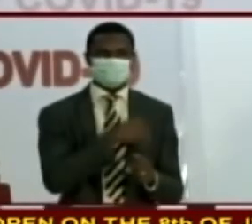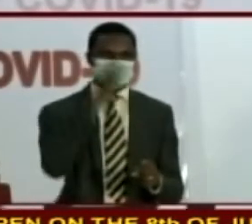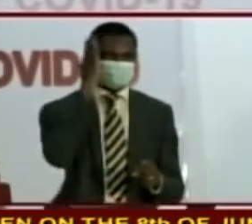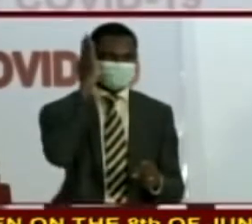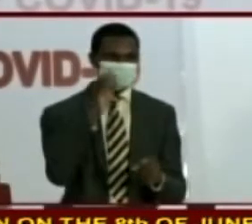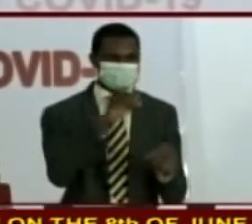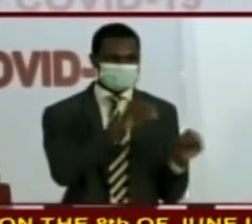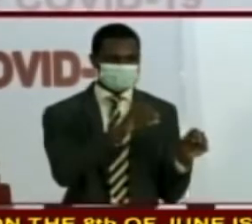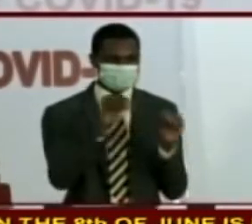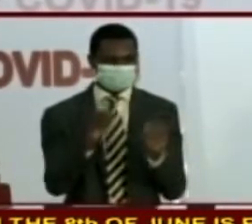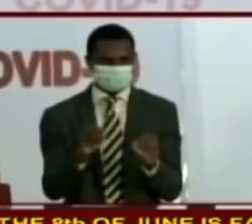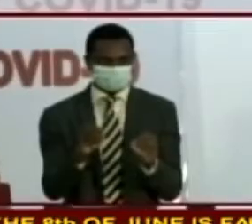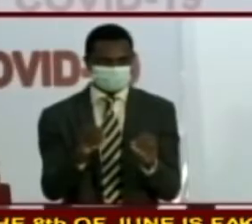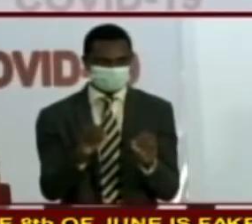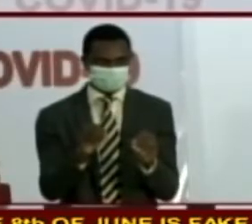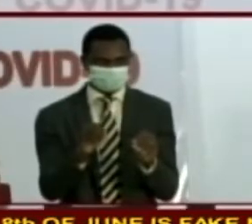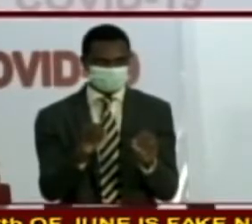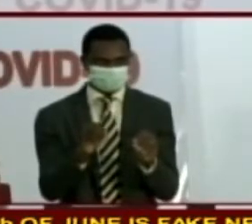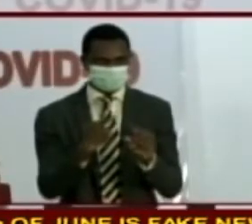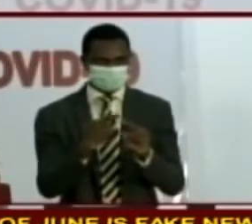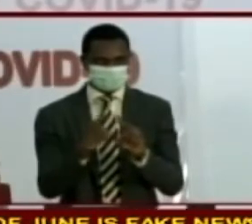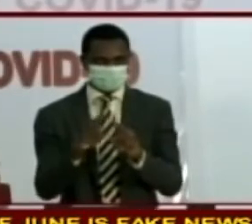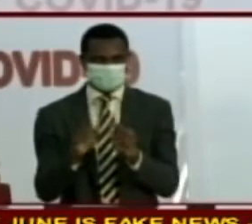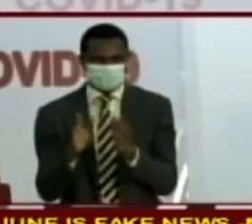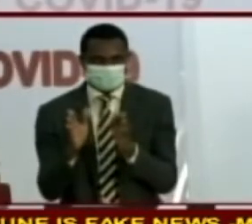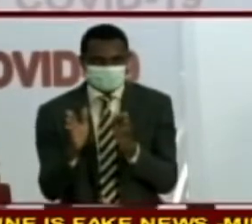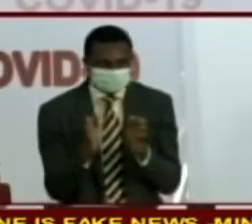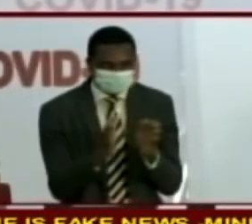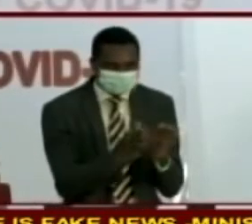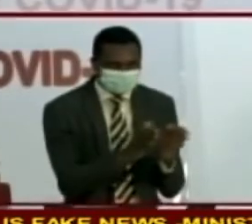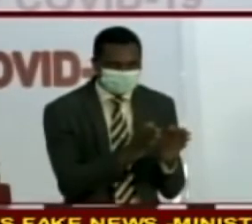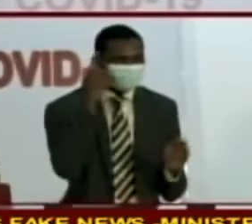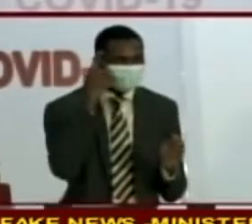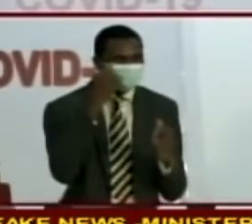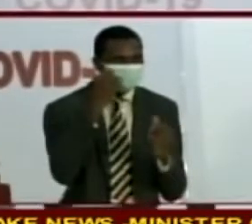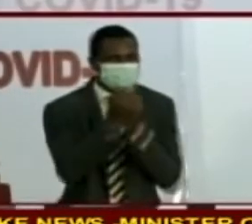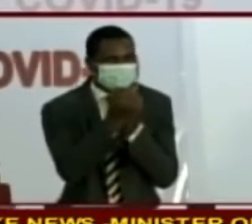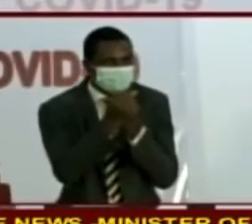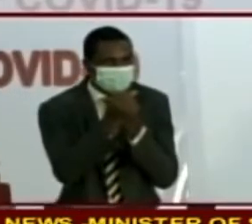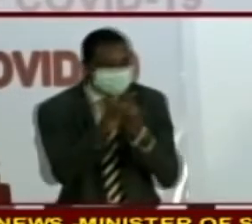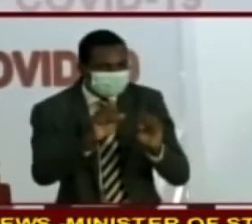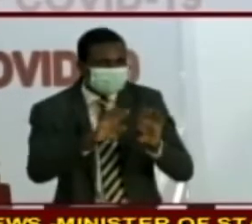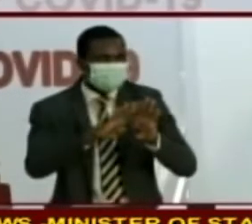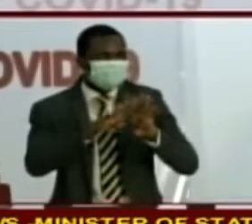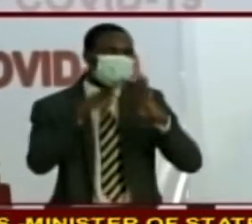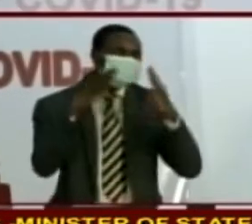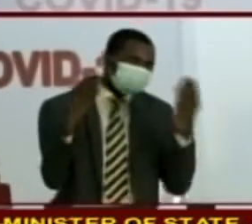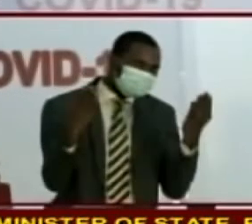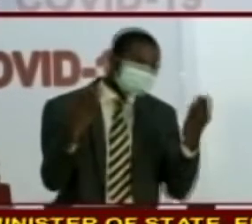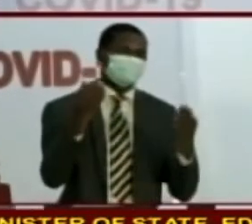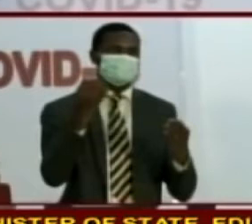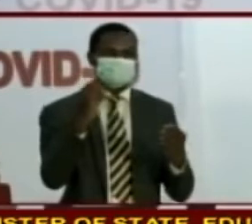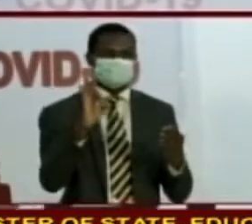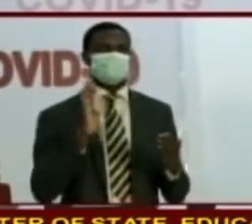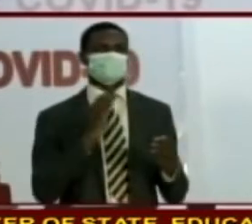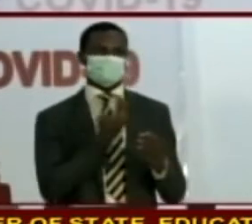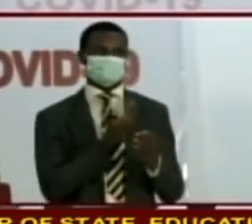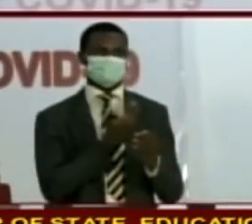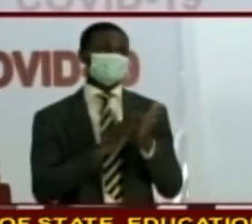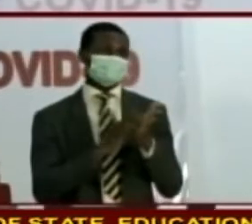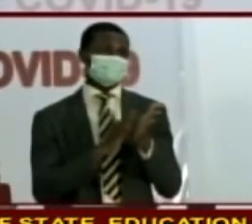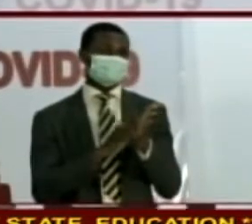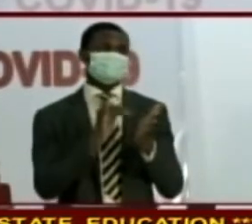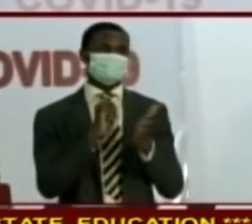place for safe reopening of our schools. And that the Minister of State was going to